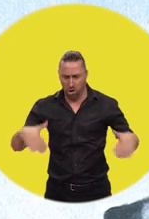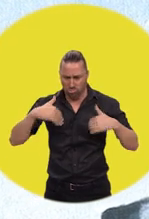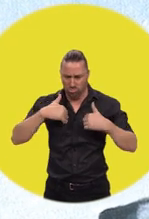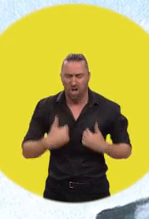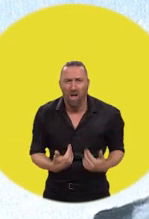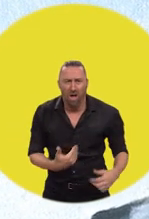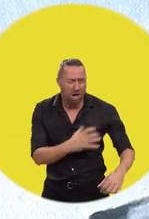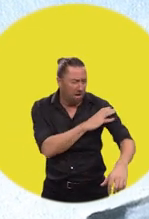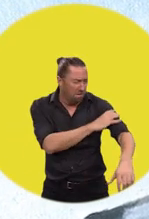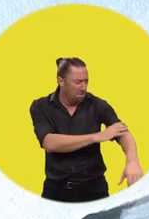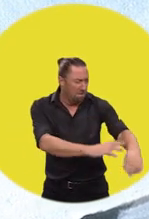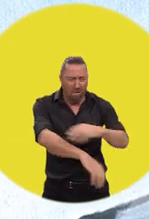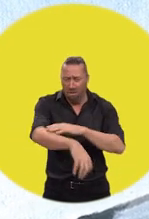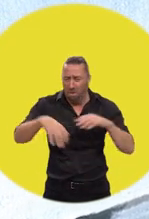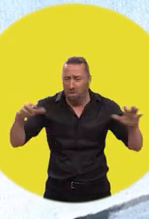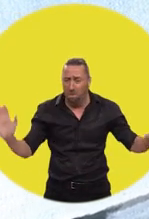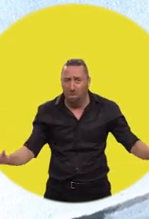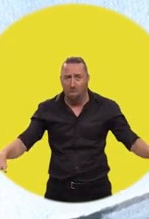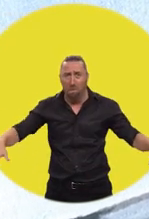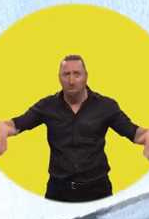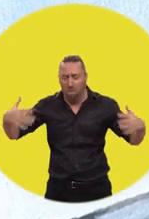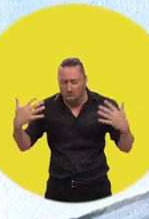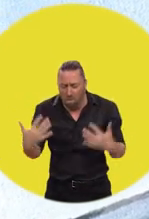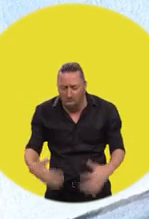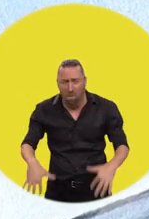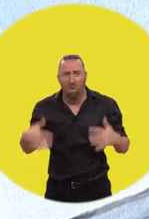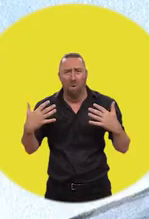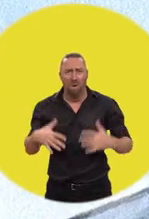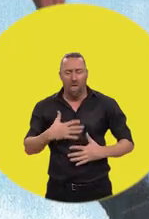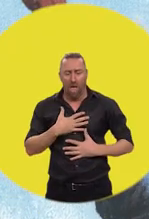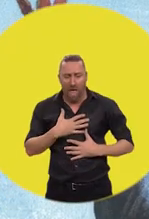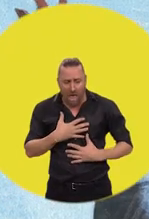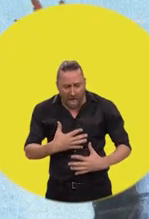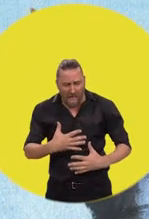her muscles cramped, and her tummy rumbled.